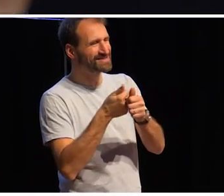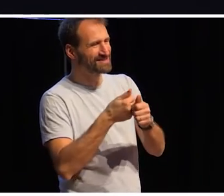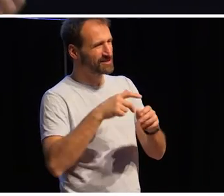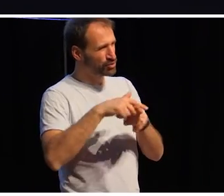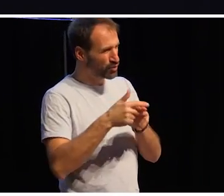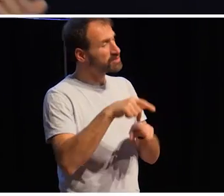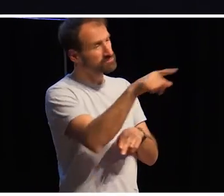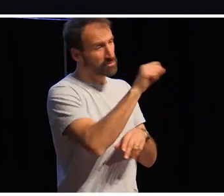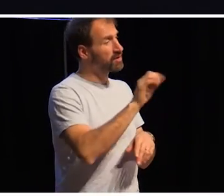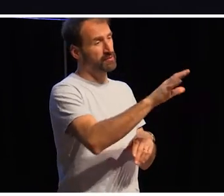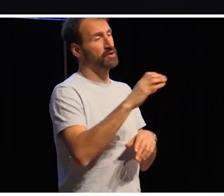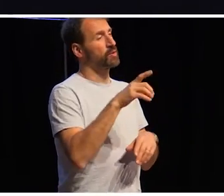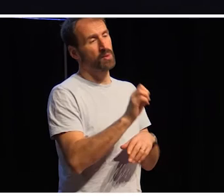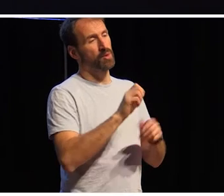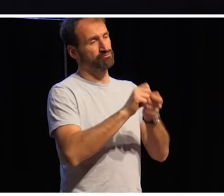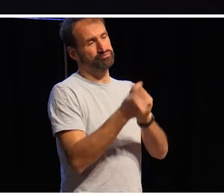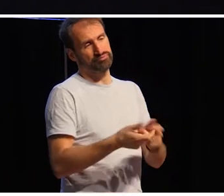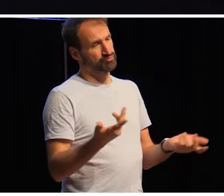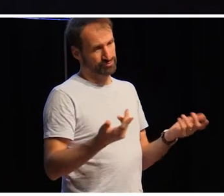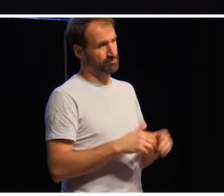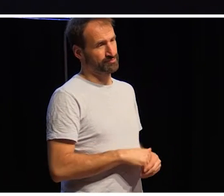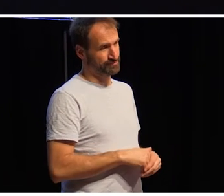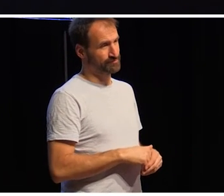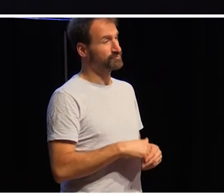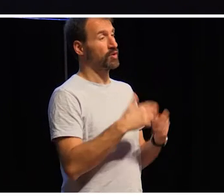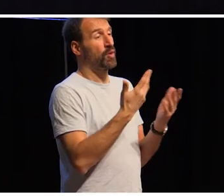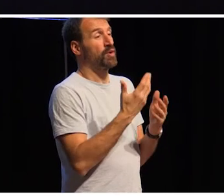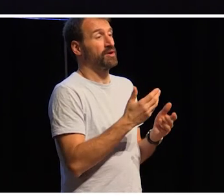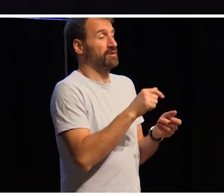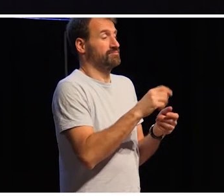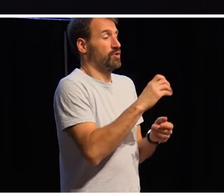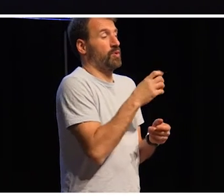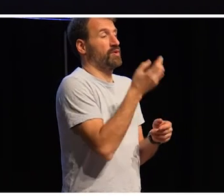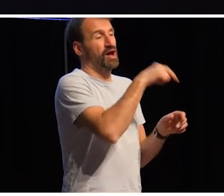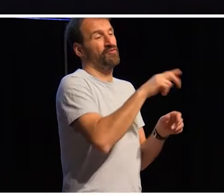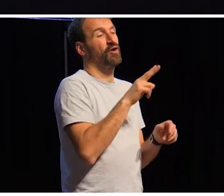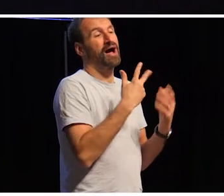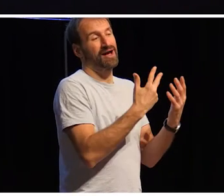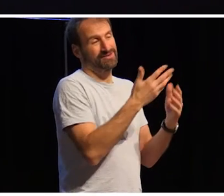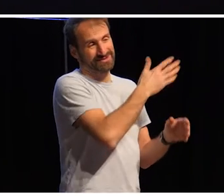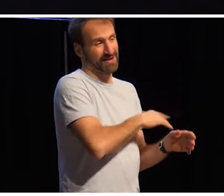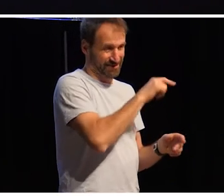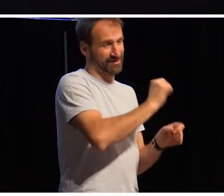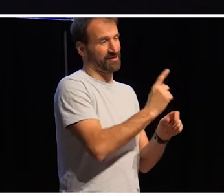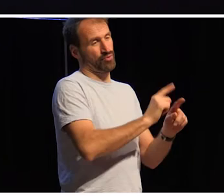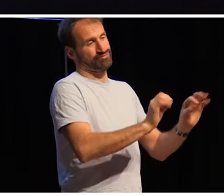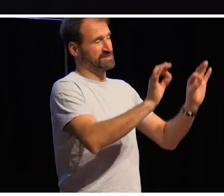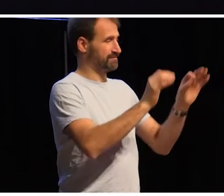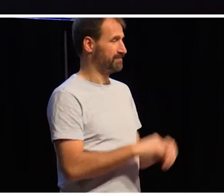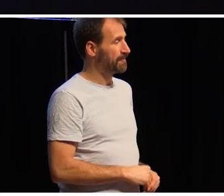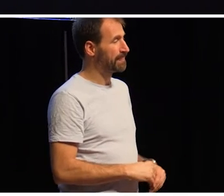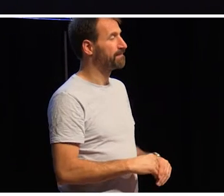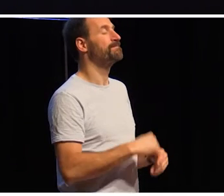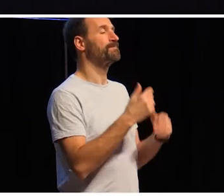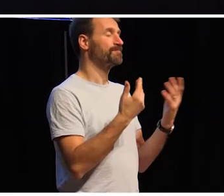or file a bug report if it's on the V8 side. So a few of the concepts we are touching is just-in-time